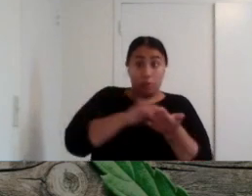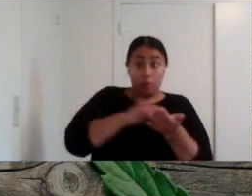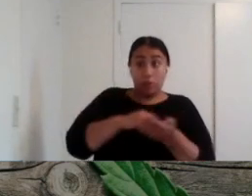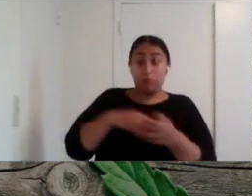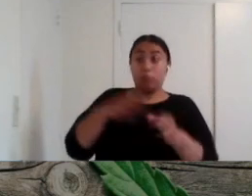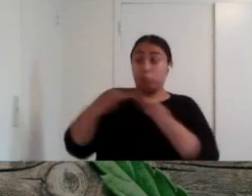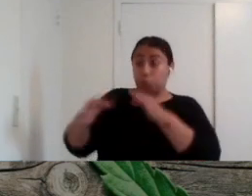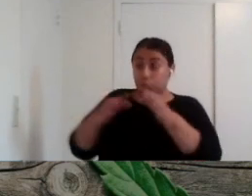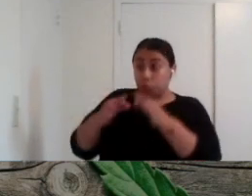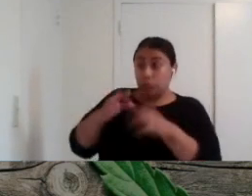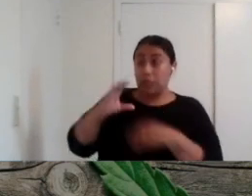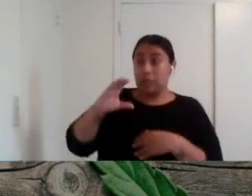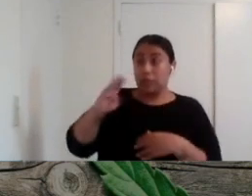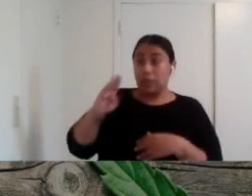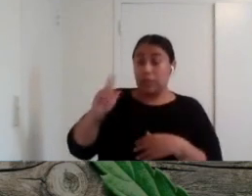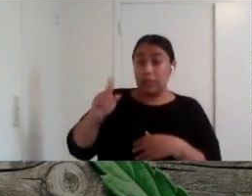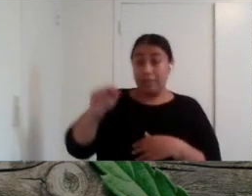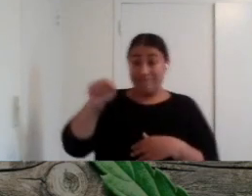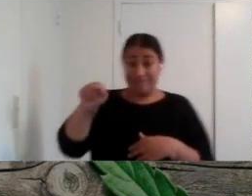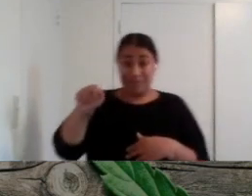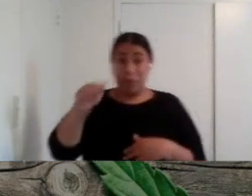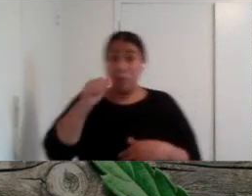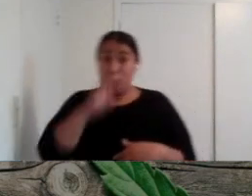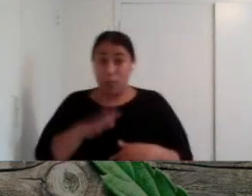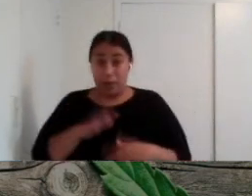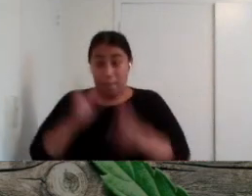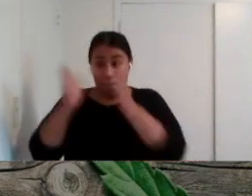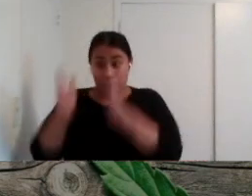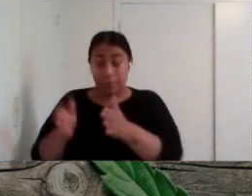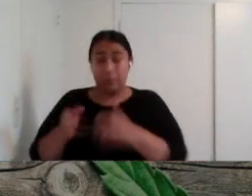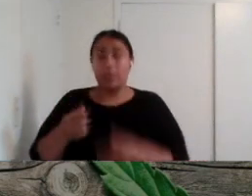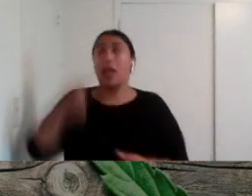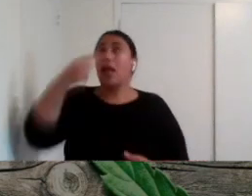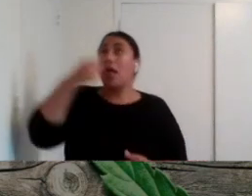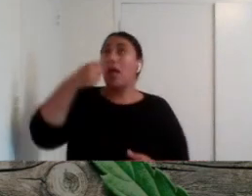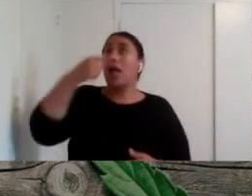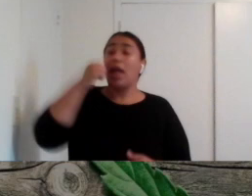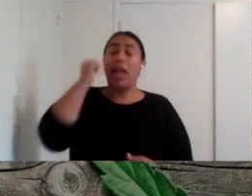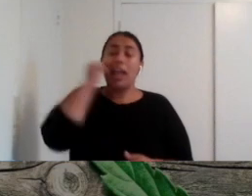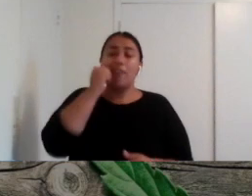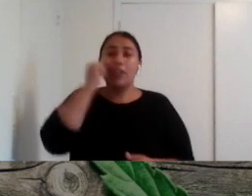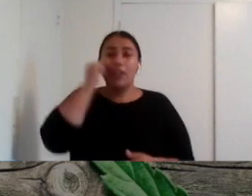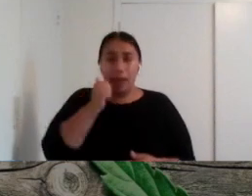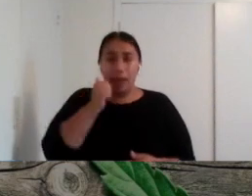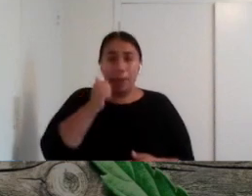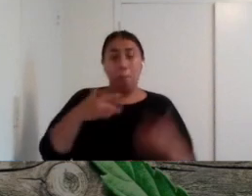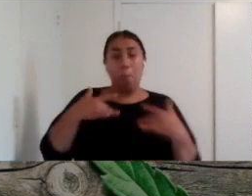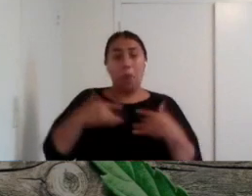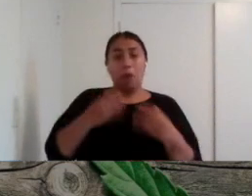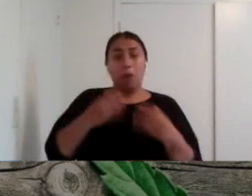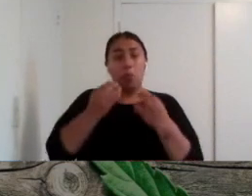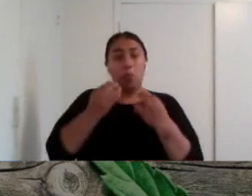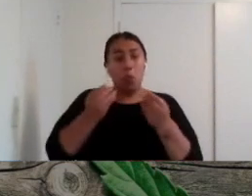pain with multiple sclerosis. There is musculoskeletal pain also felt with MS. We can't rule that portion out, but